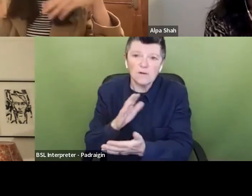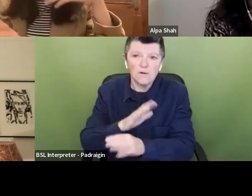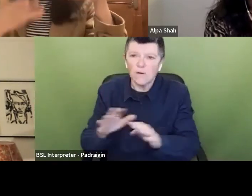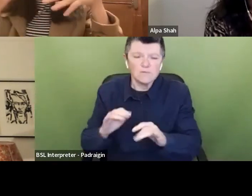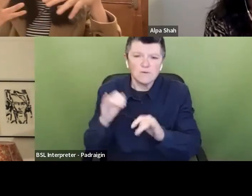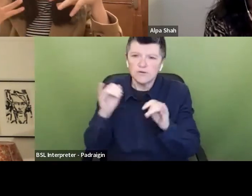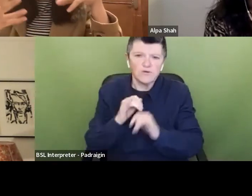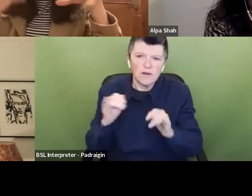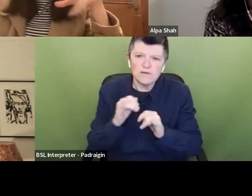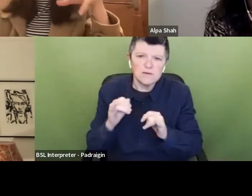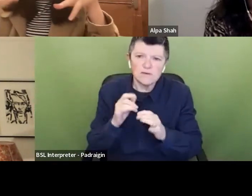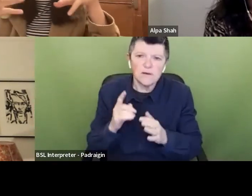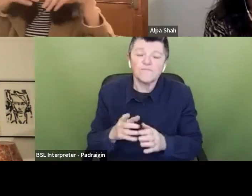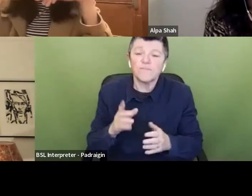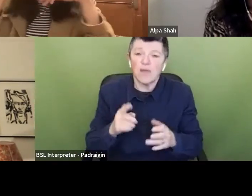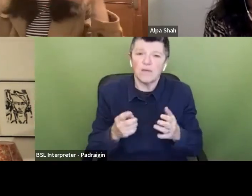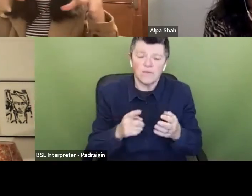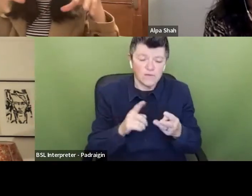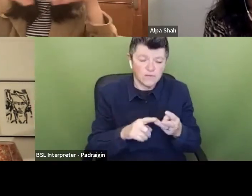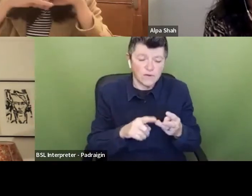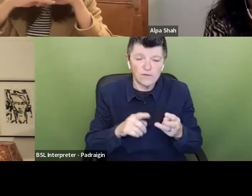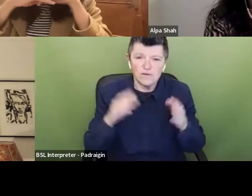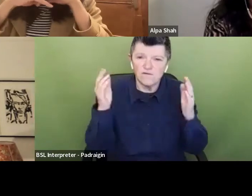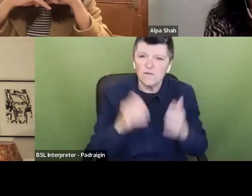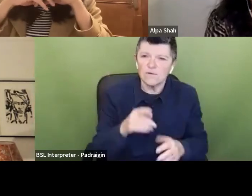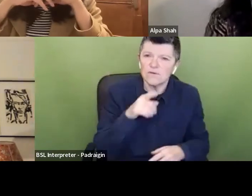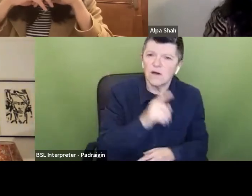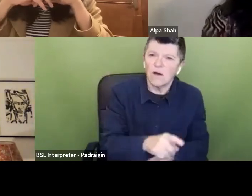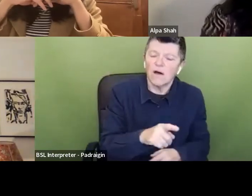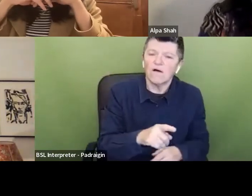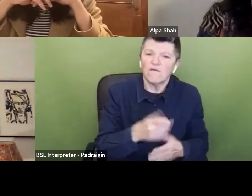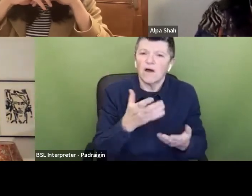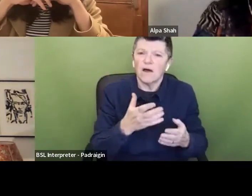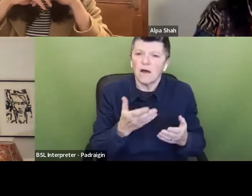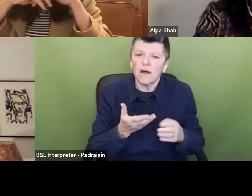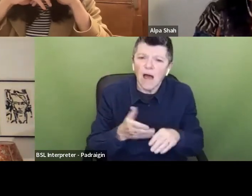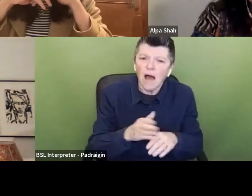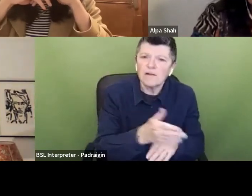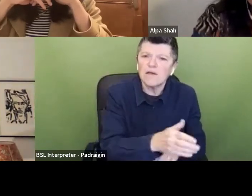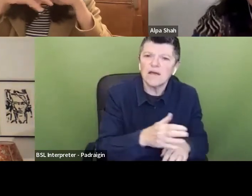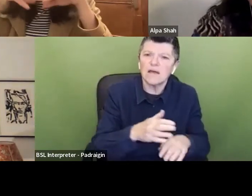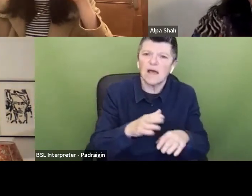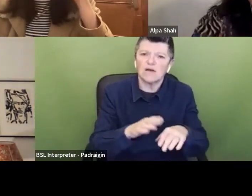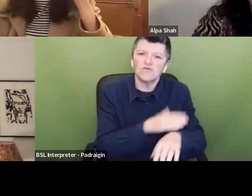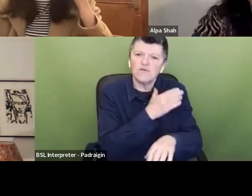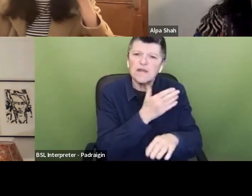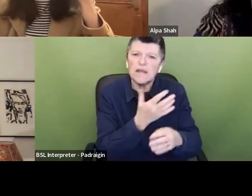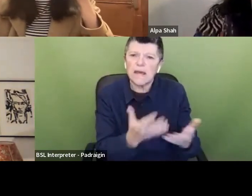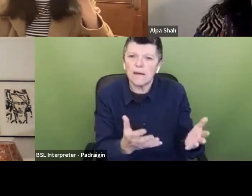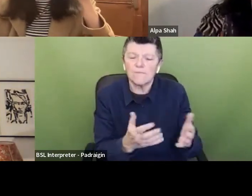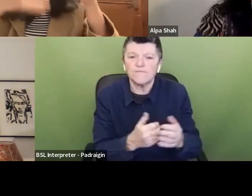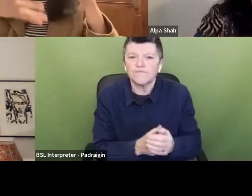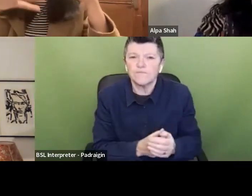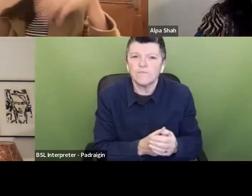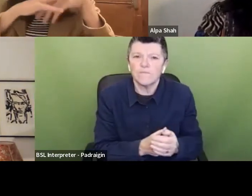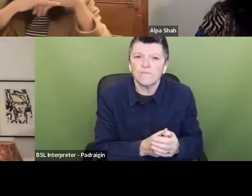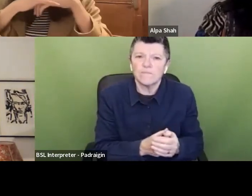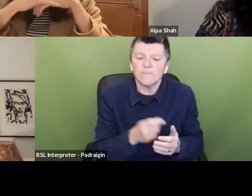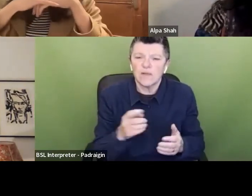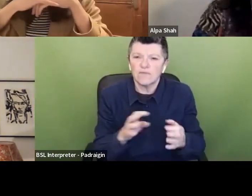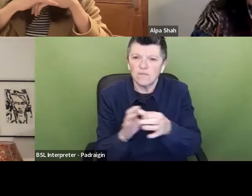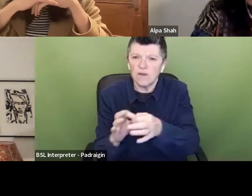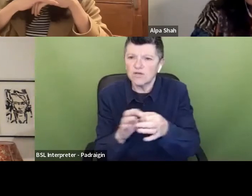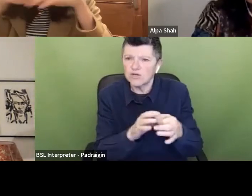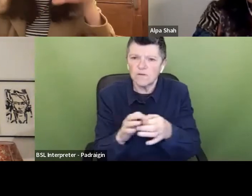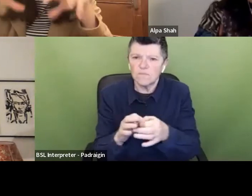on gardening and grieving as my two kind of land-based practices in Sutton Estate, I demonstrate a very tactile relationship between people and